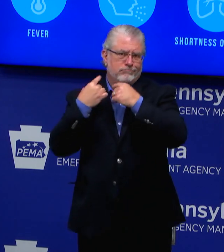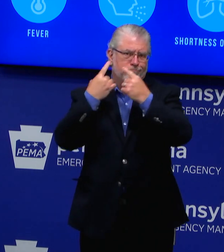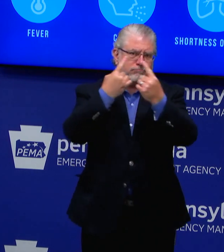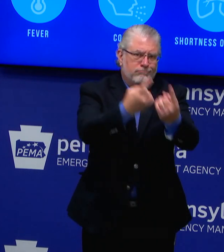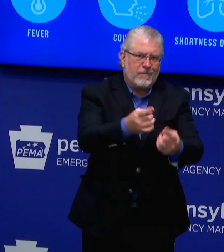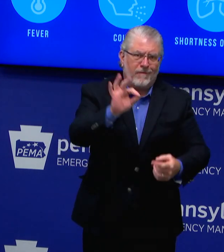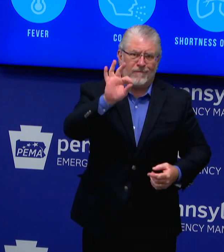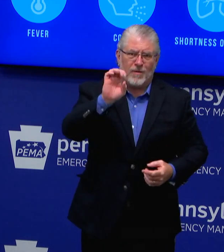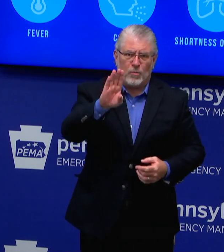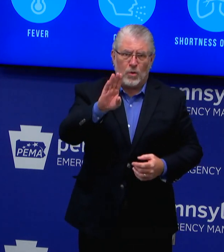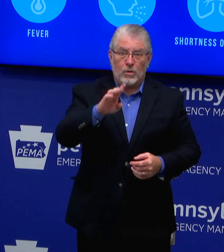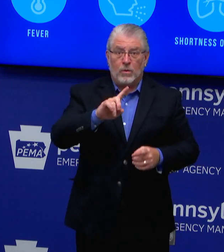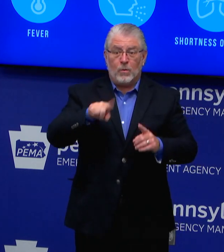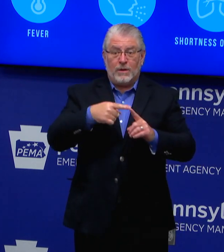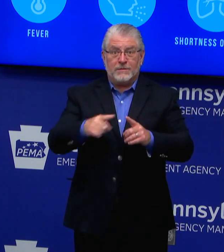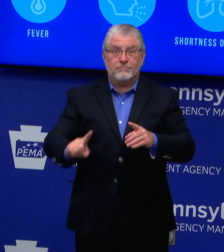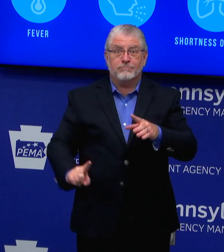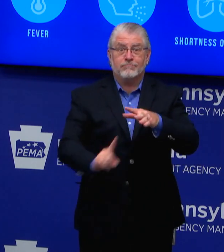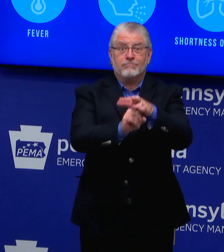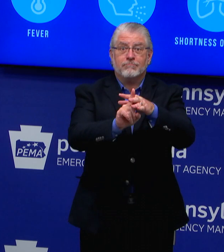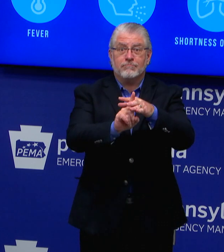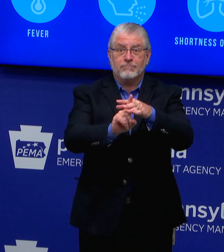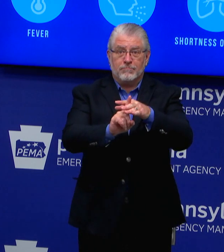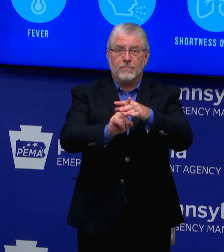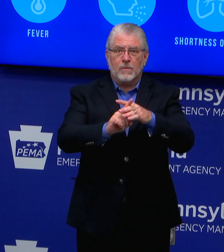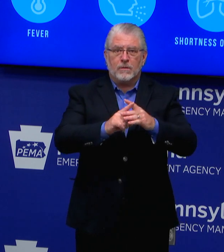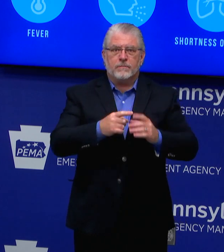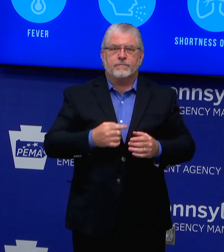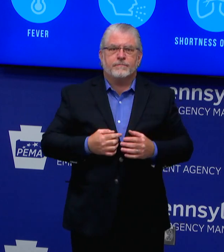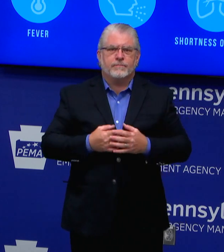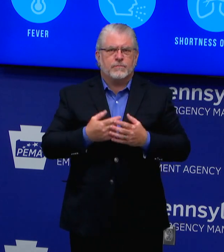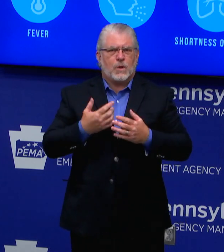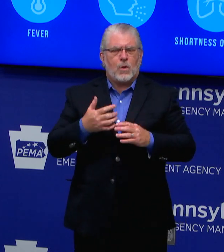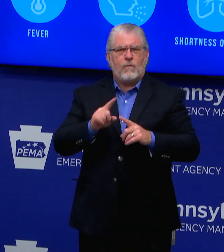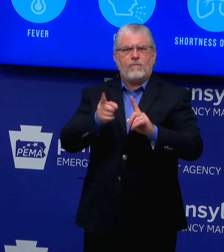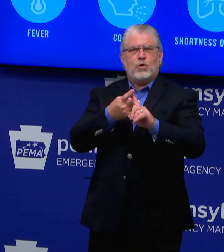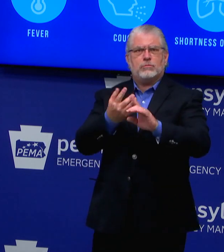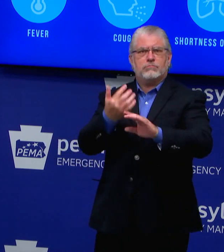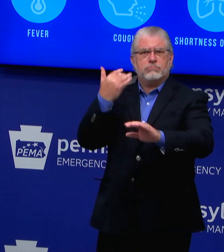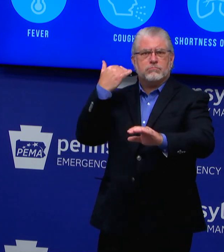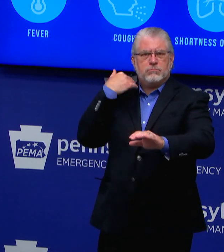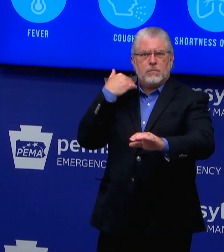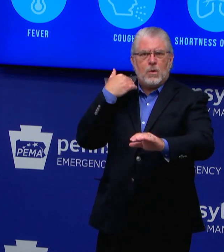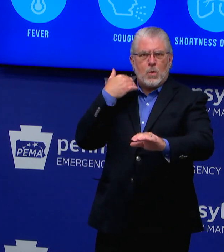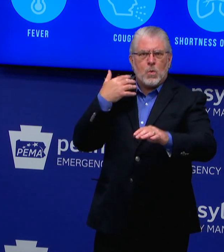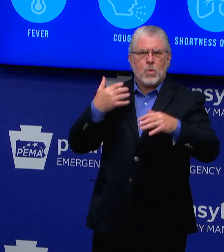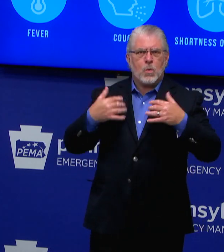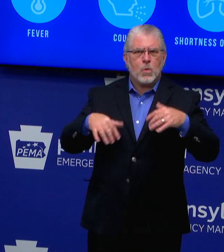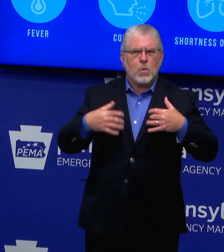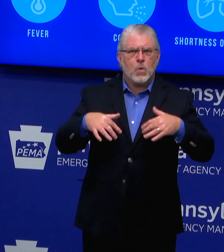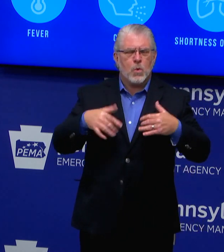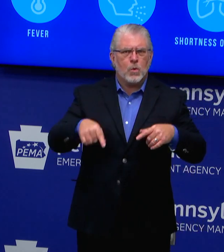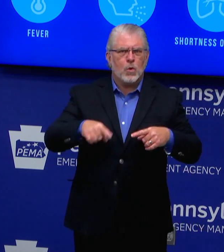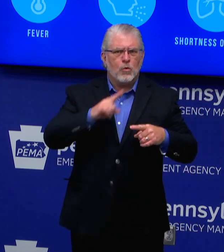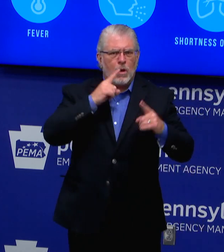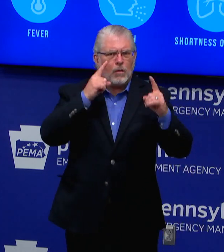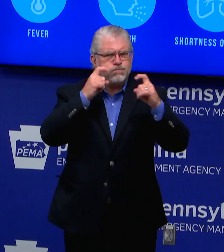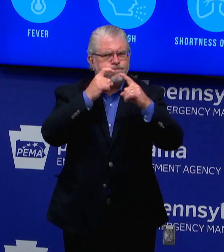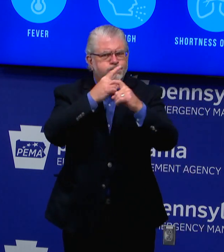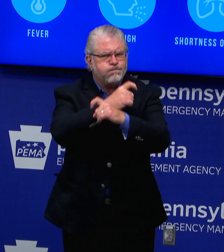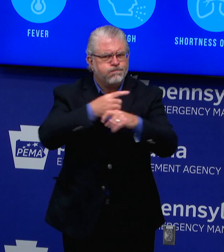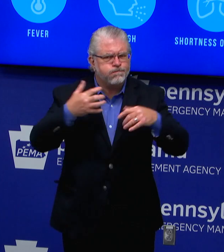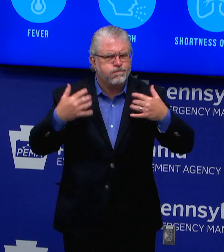any that our agency is normally accustomed to dealing with, especially because of the complex nature and far-reaching